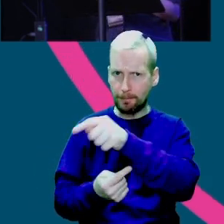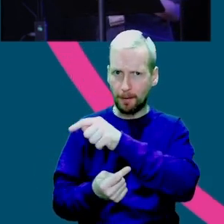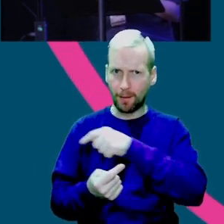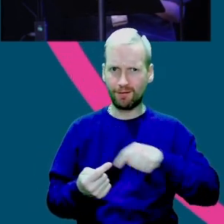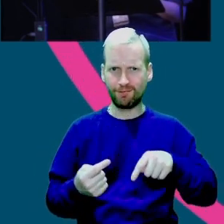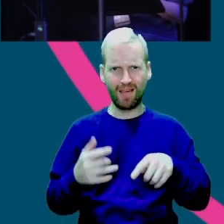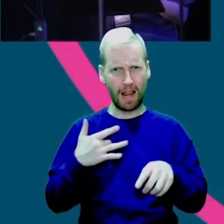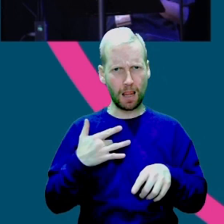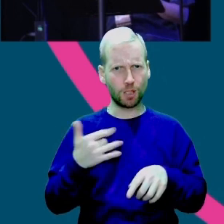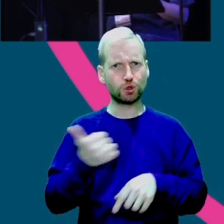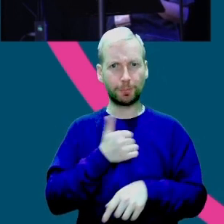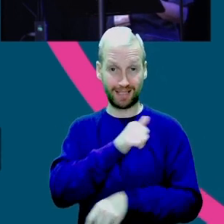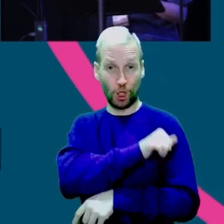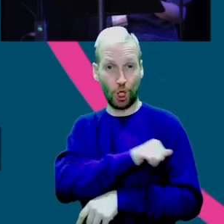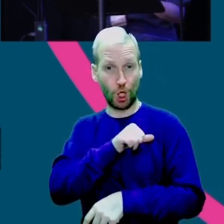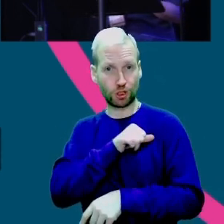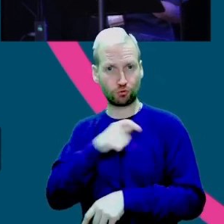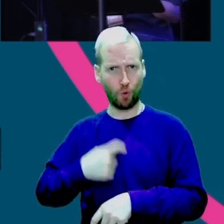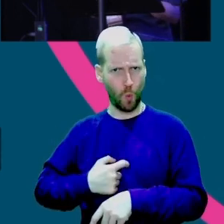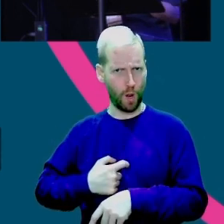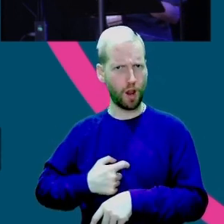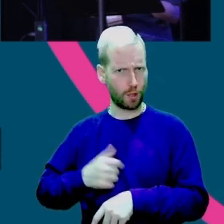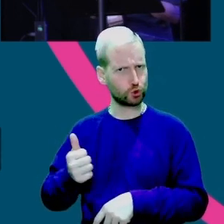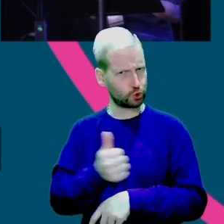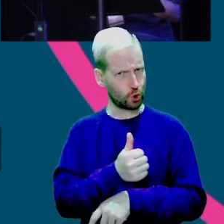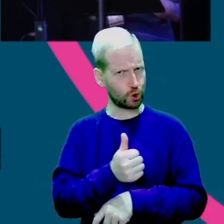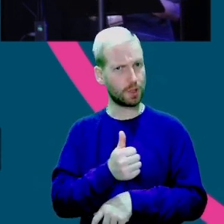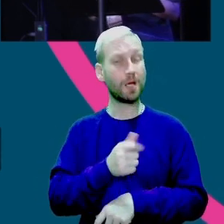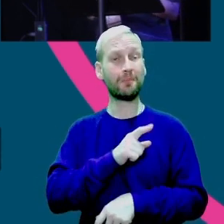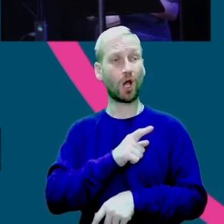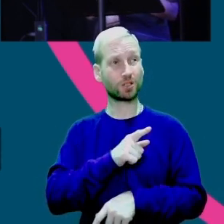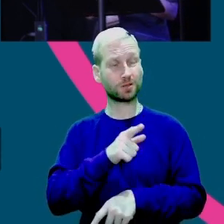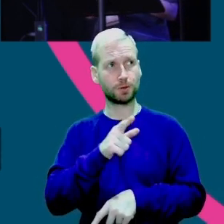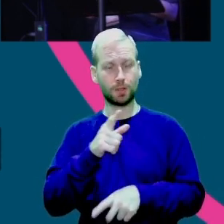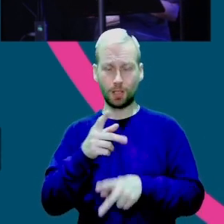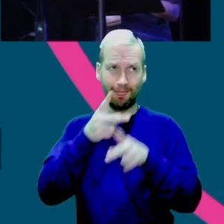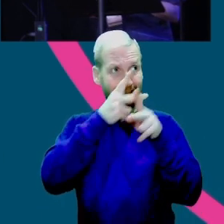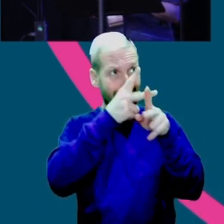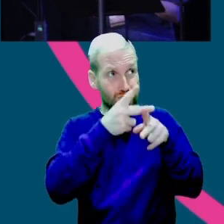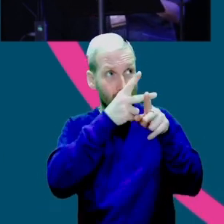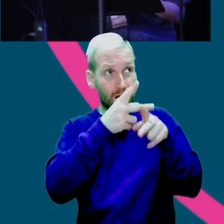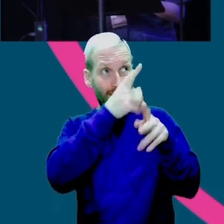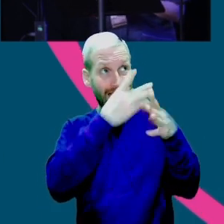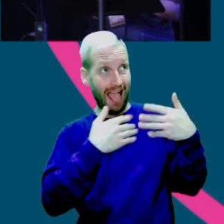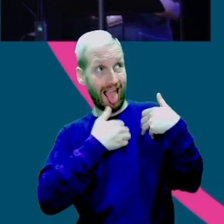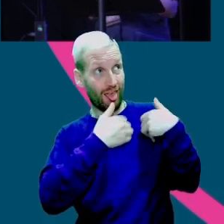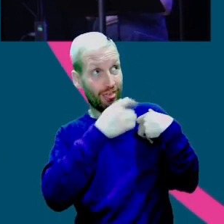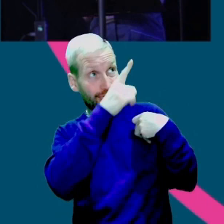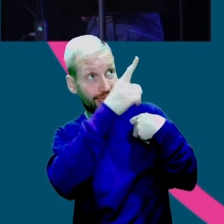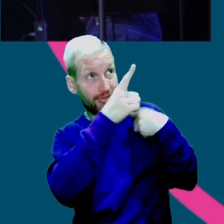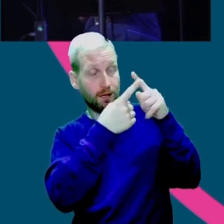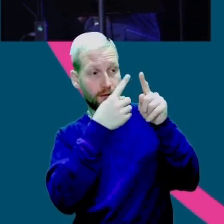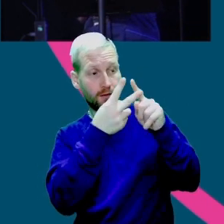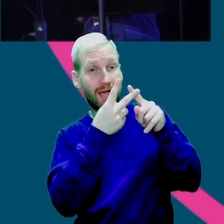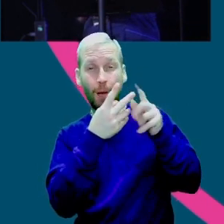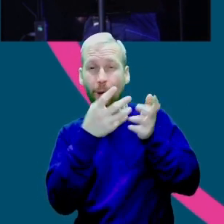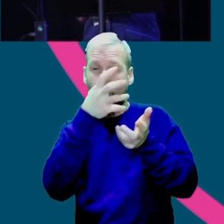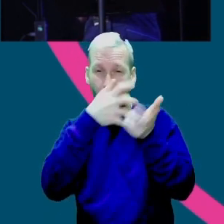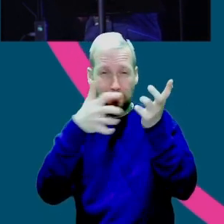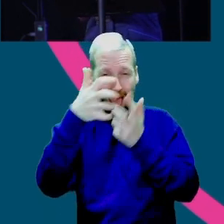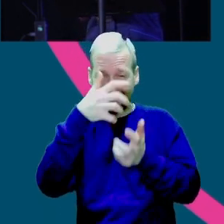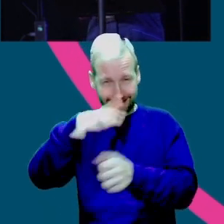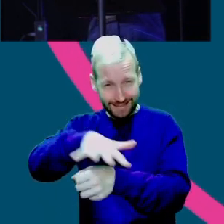role, as nurses have the knowledge and expertise to support carers' health-related needs, particularly when they are